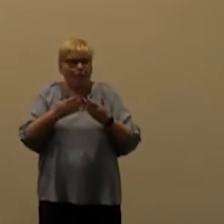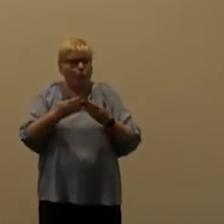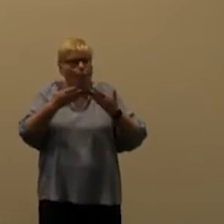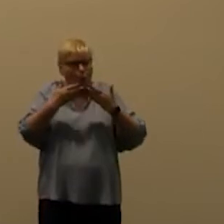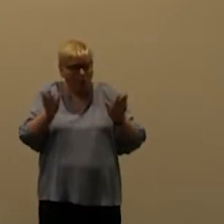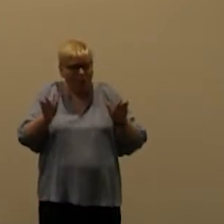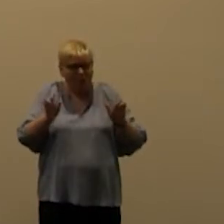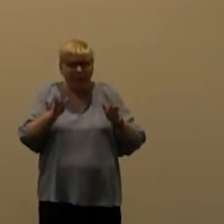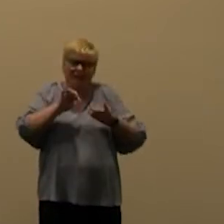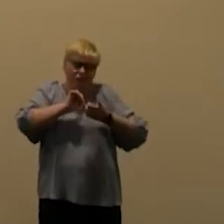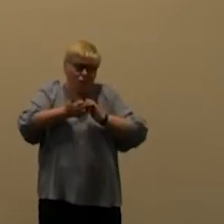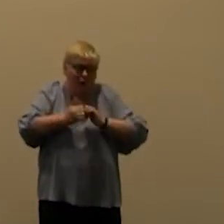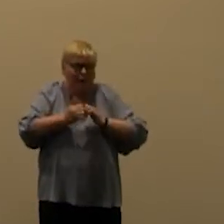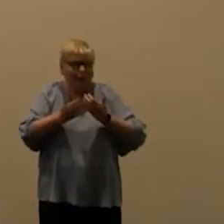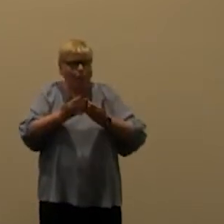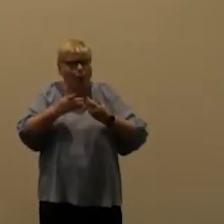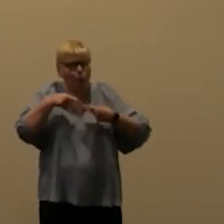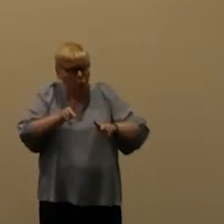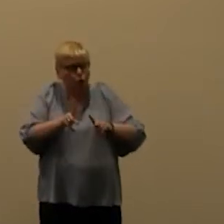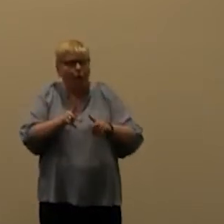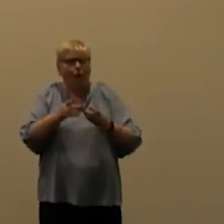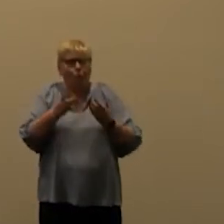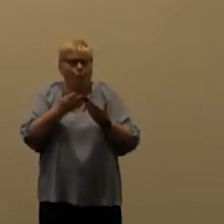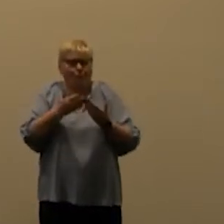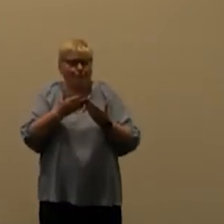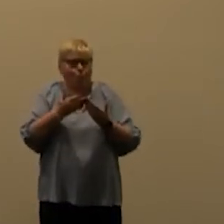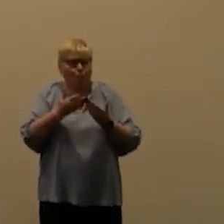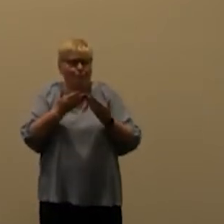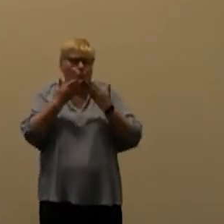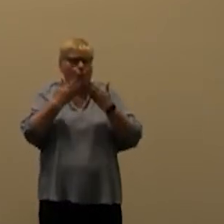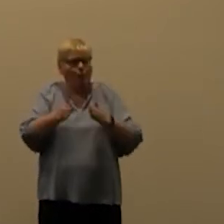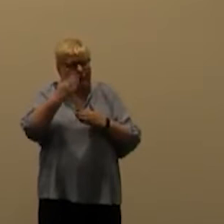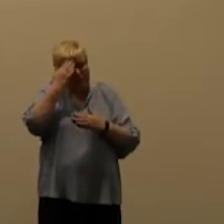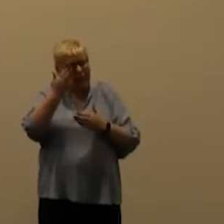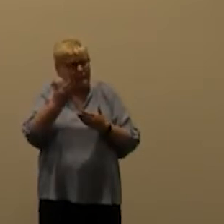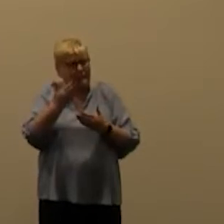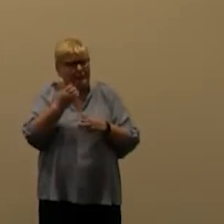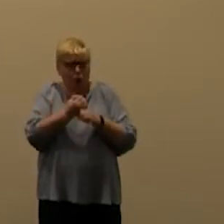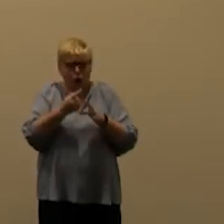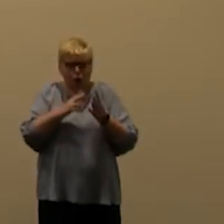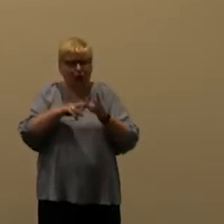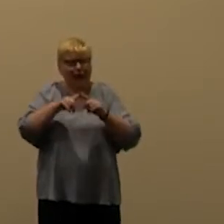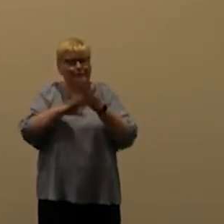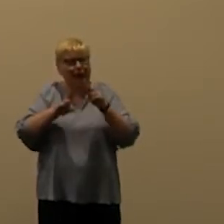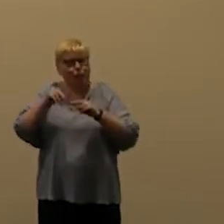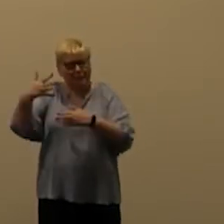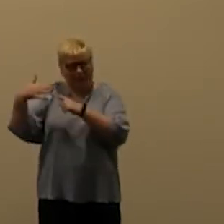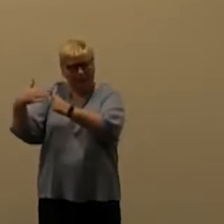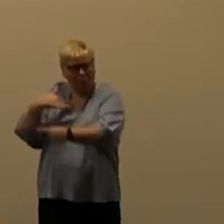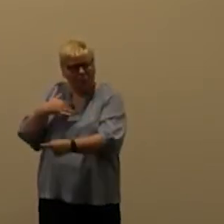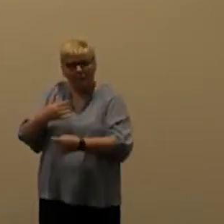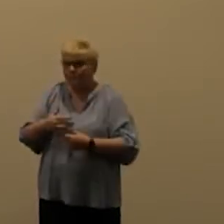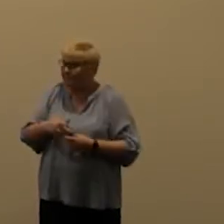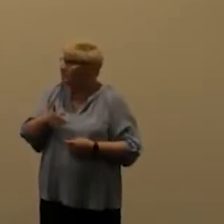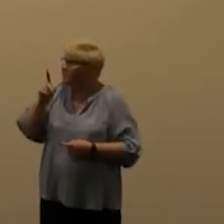openness, friendly, approachable, and open-minded in the way that those Gen X parents have influenced us. And then you can see